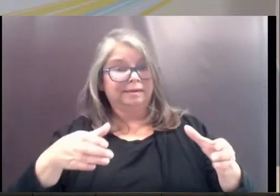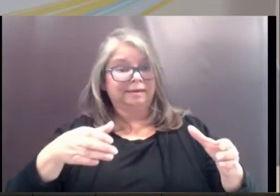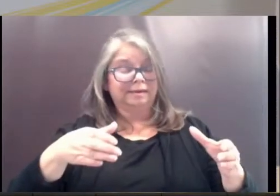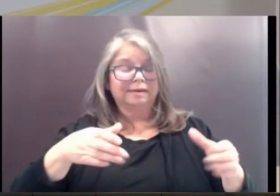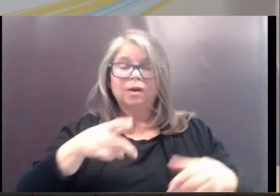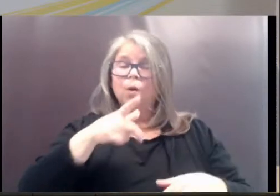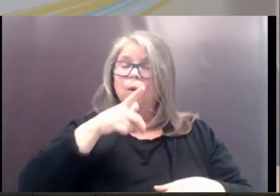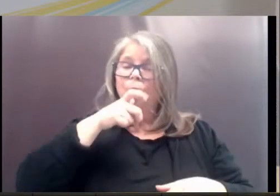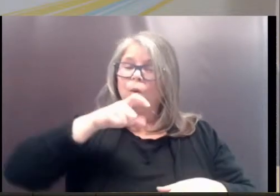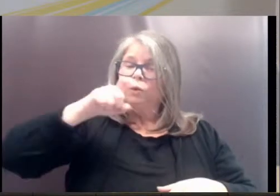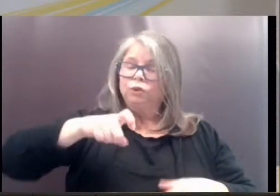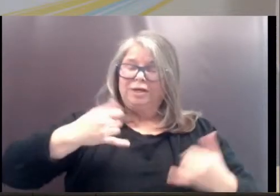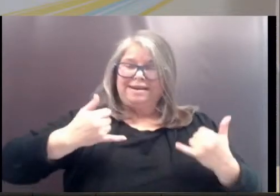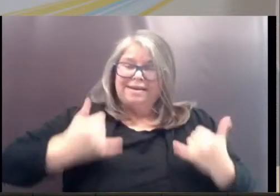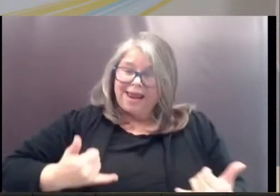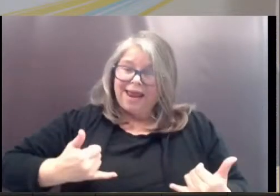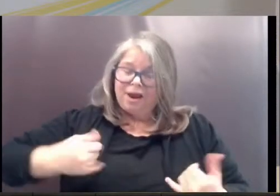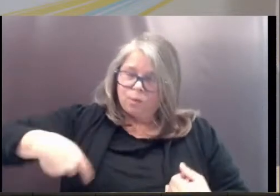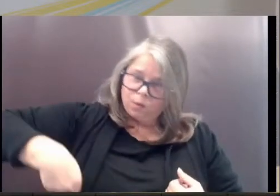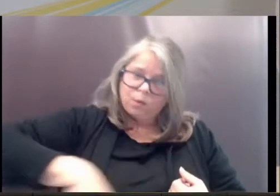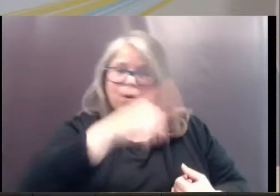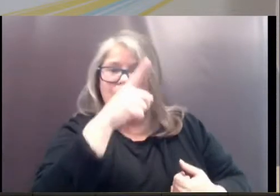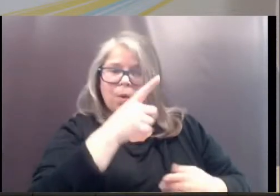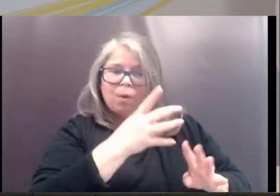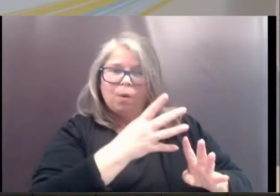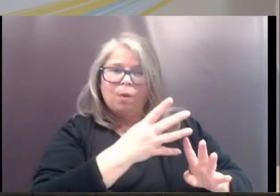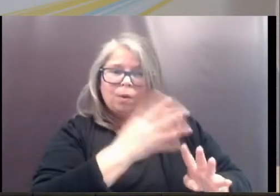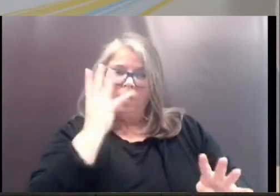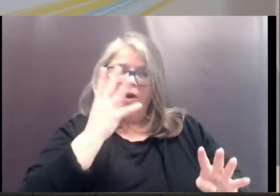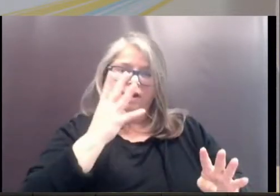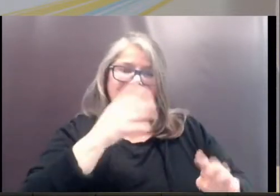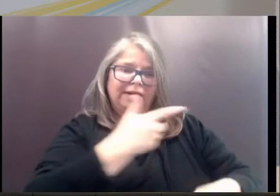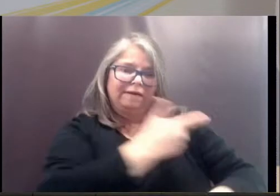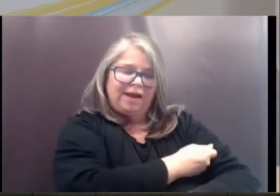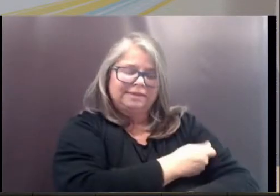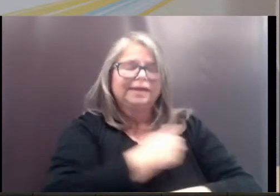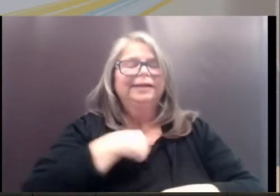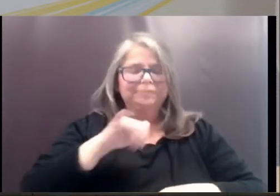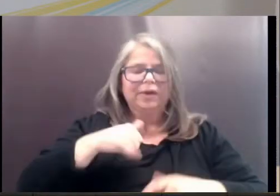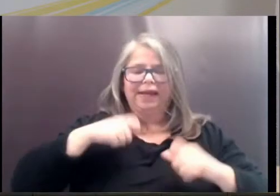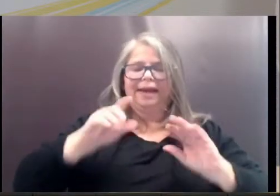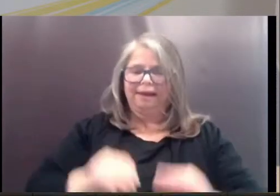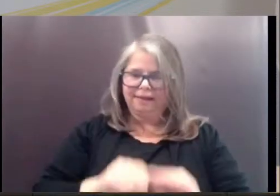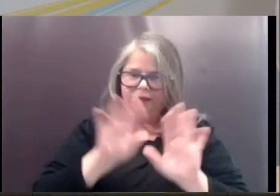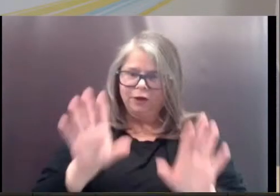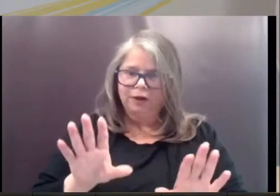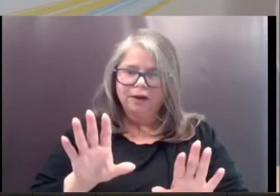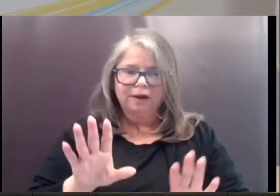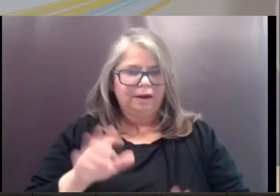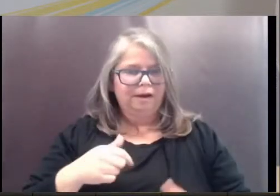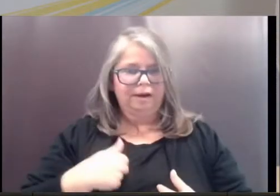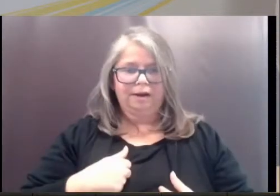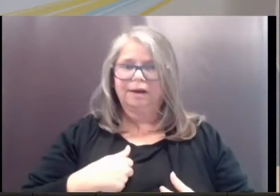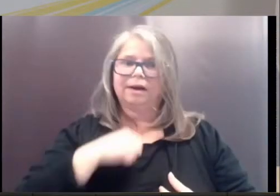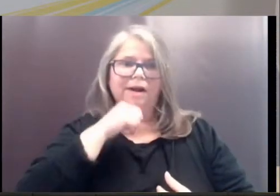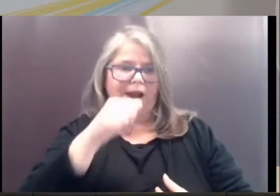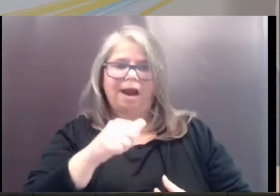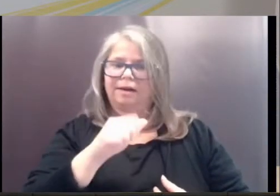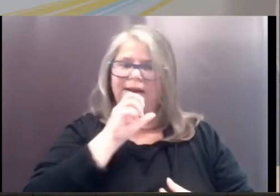just want to be really clear on that. And if you don't fall into those categories, when should you be